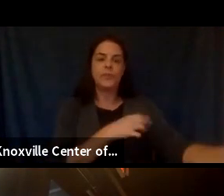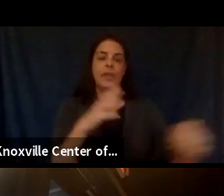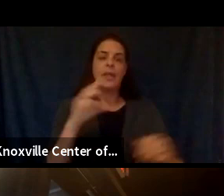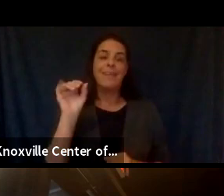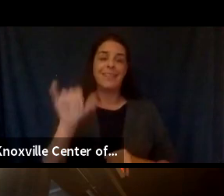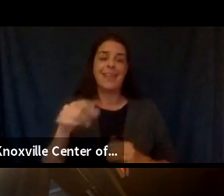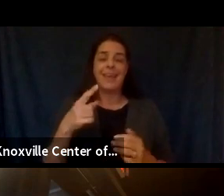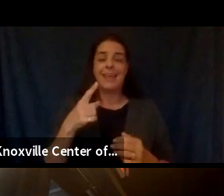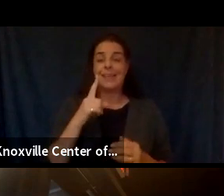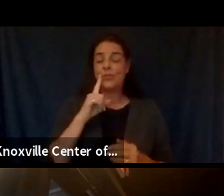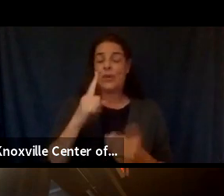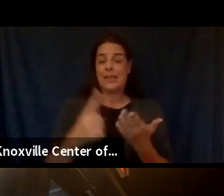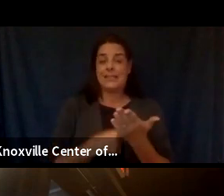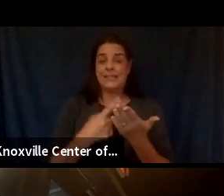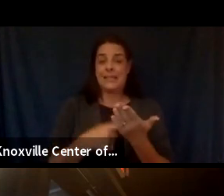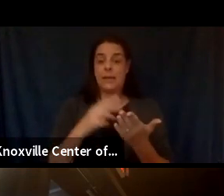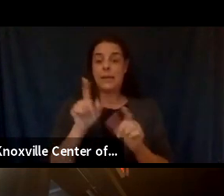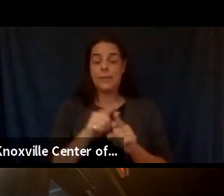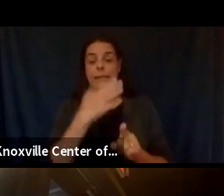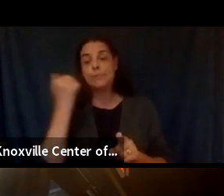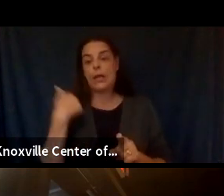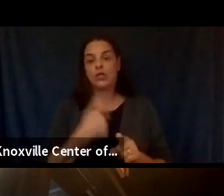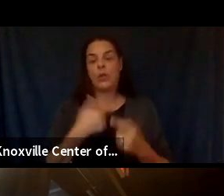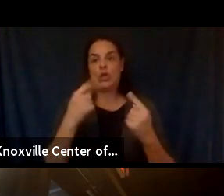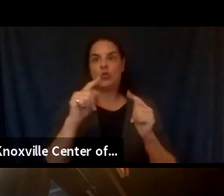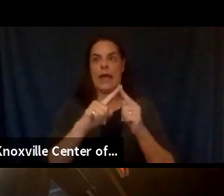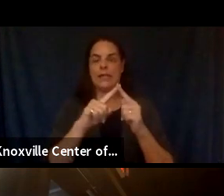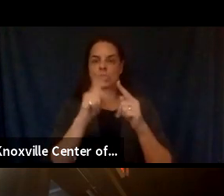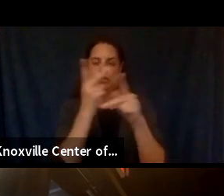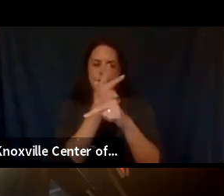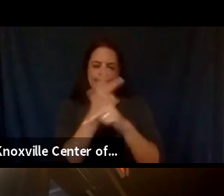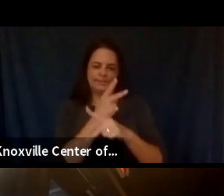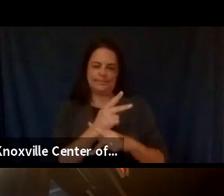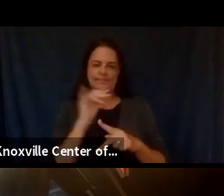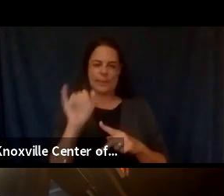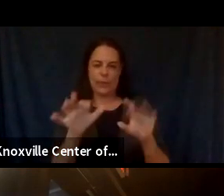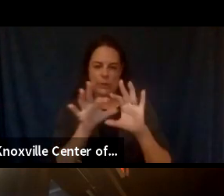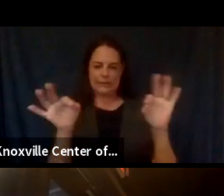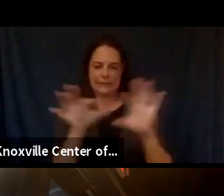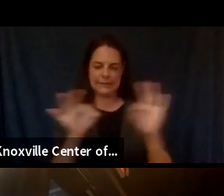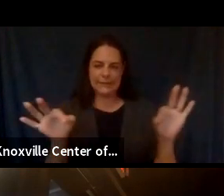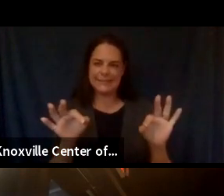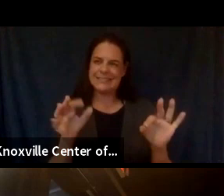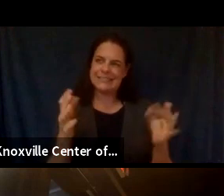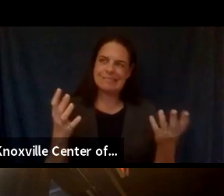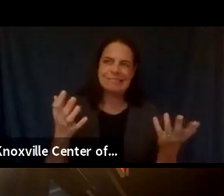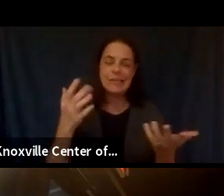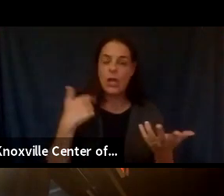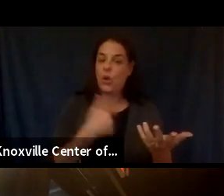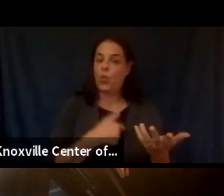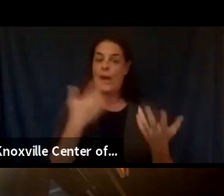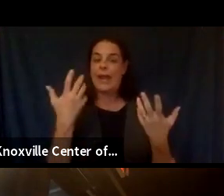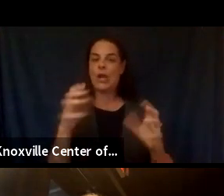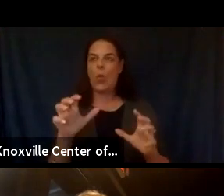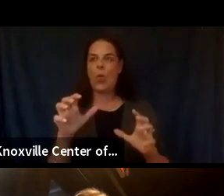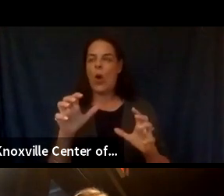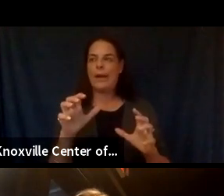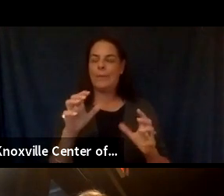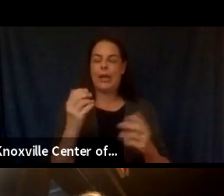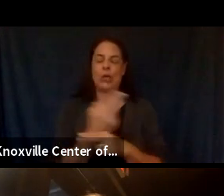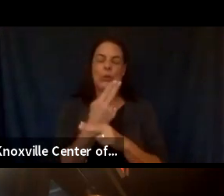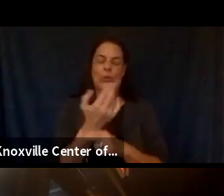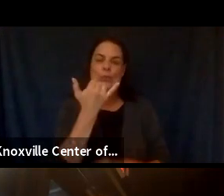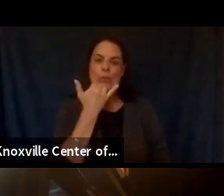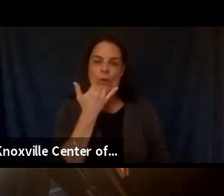to craft these things, it's a blunt instrument, and we don't want that instrument to be inadvertently used. So